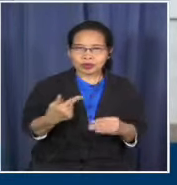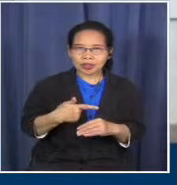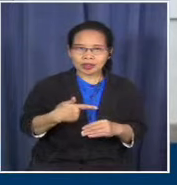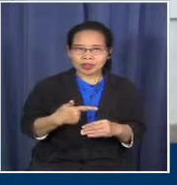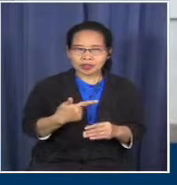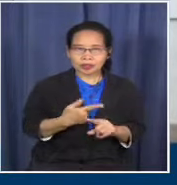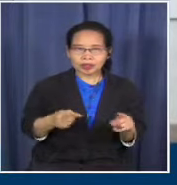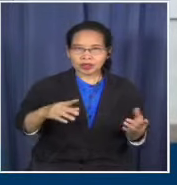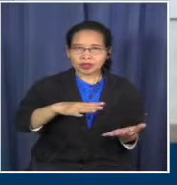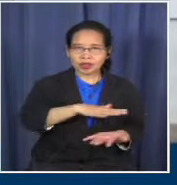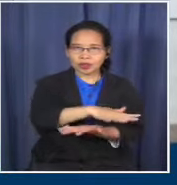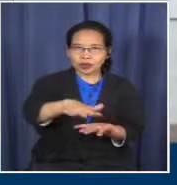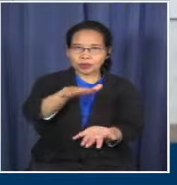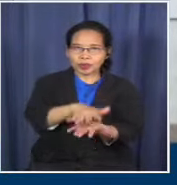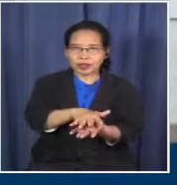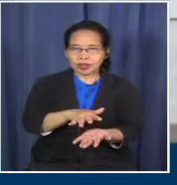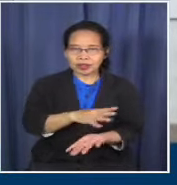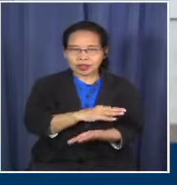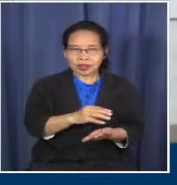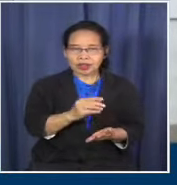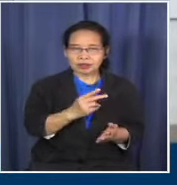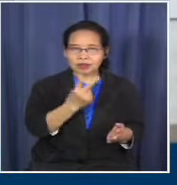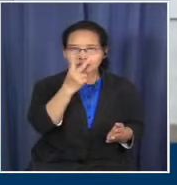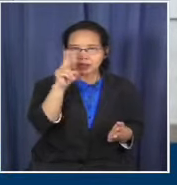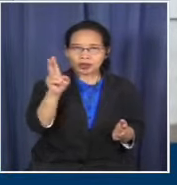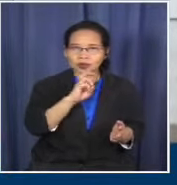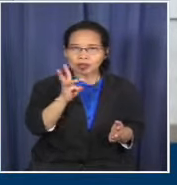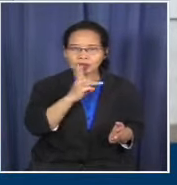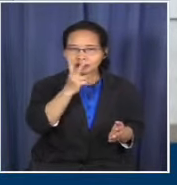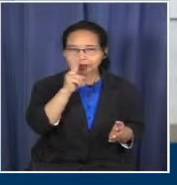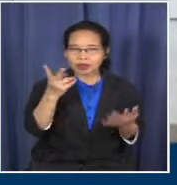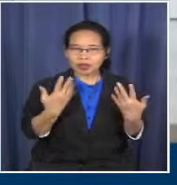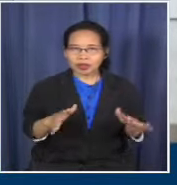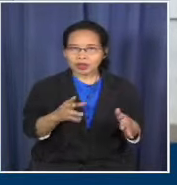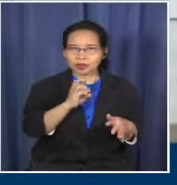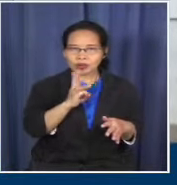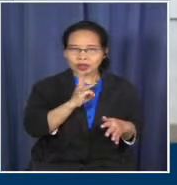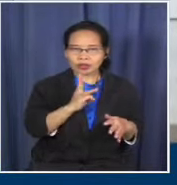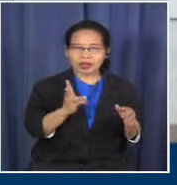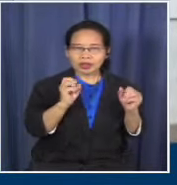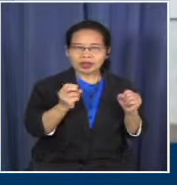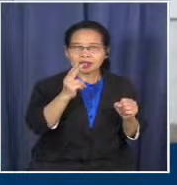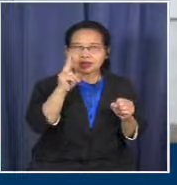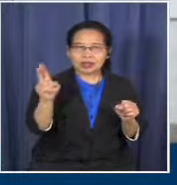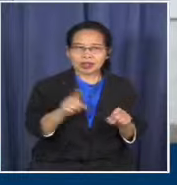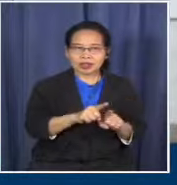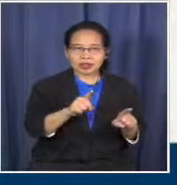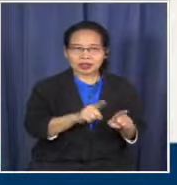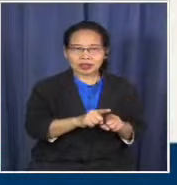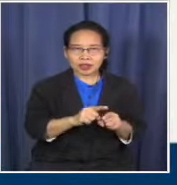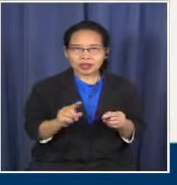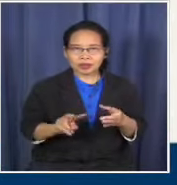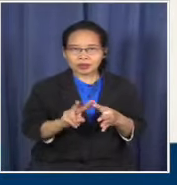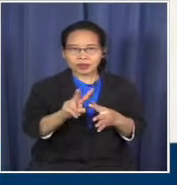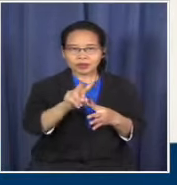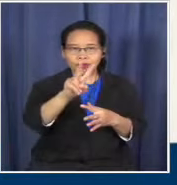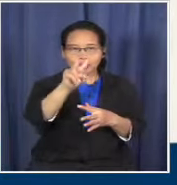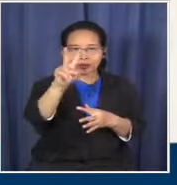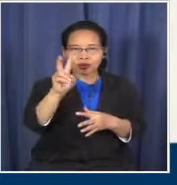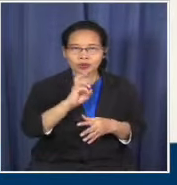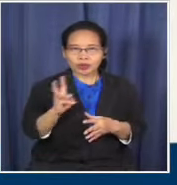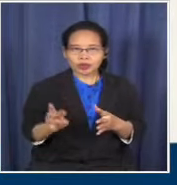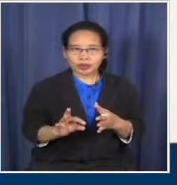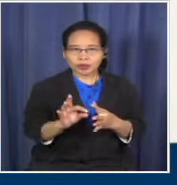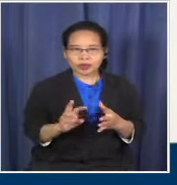invisible. They were both gases. But when they were combined, water came out. So now you can see the water. You can